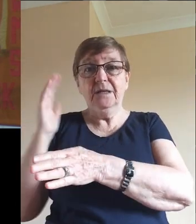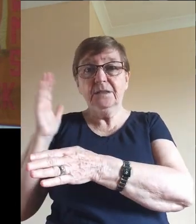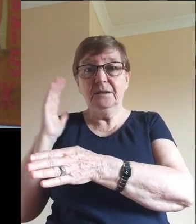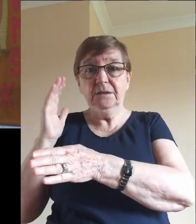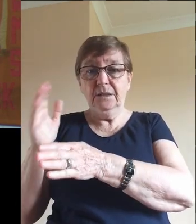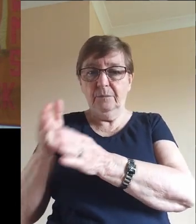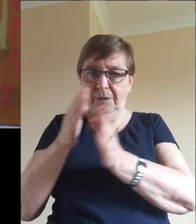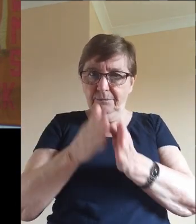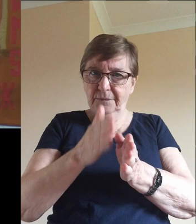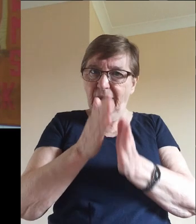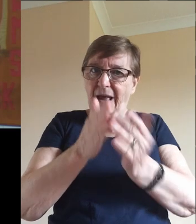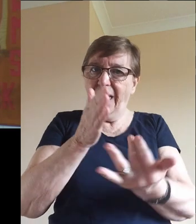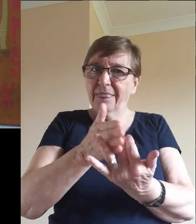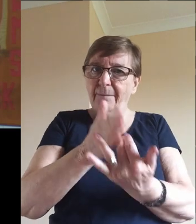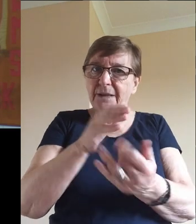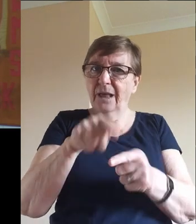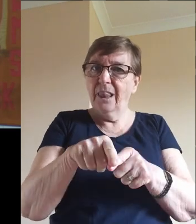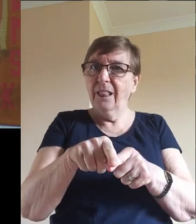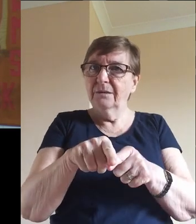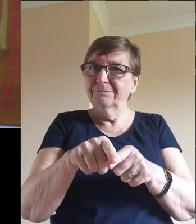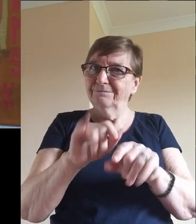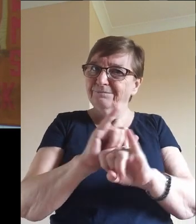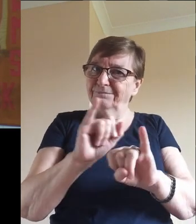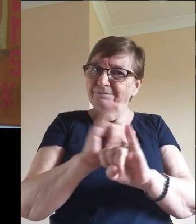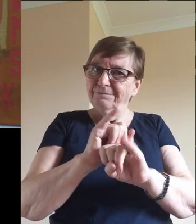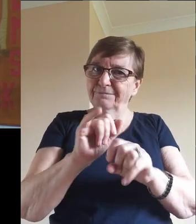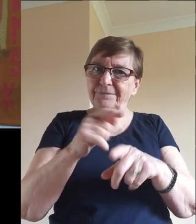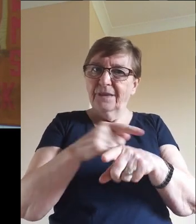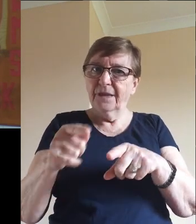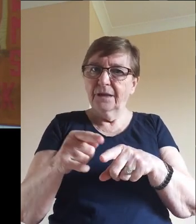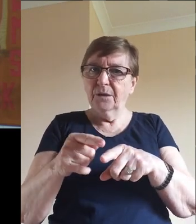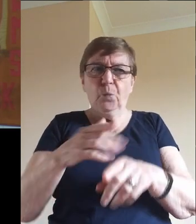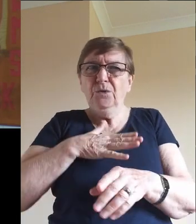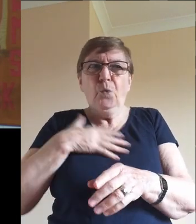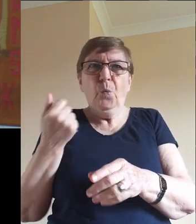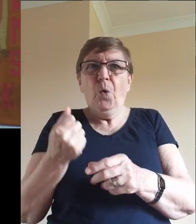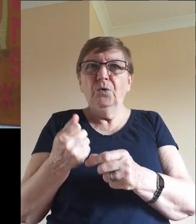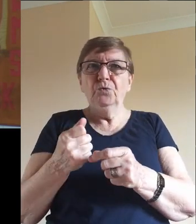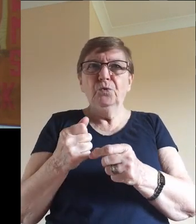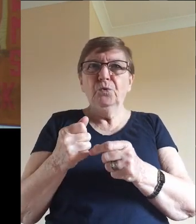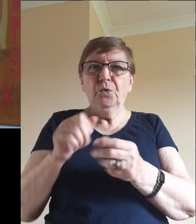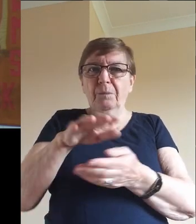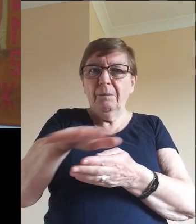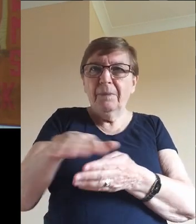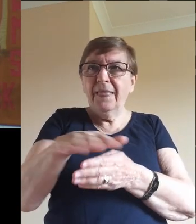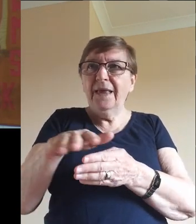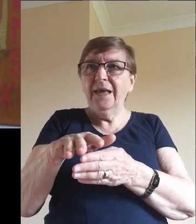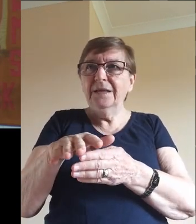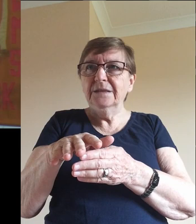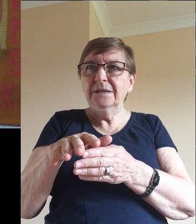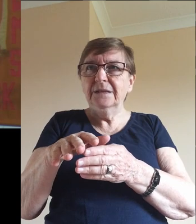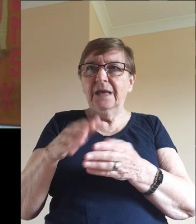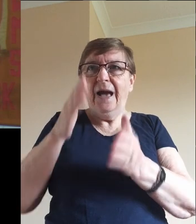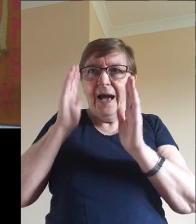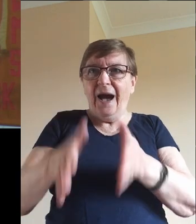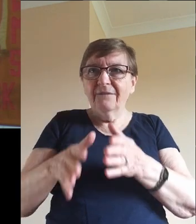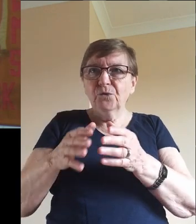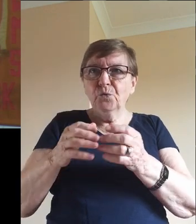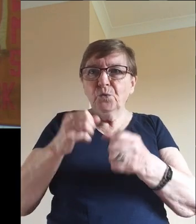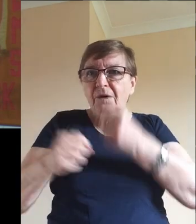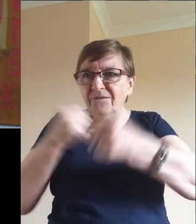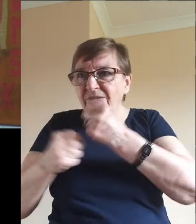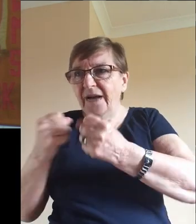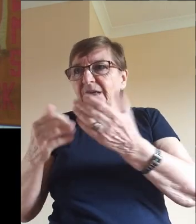We don't want to live in the place where we resist without fighting or fleeing. We don't want to experience